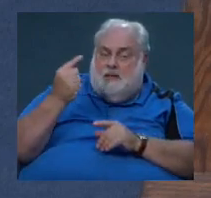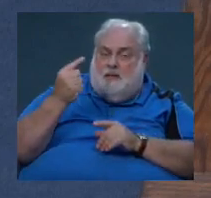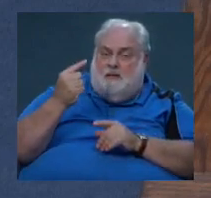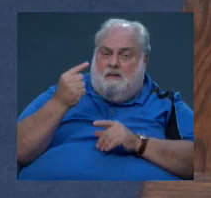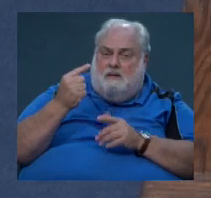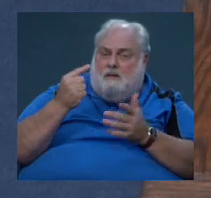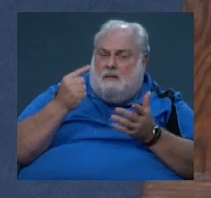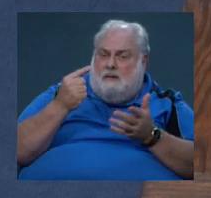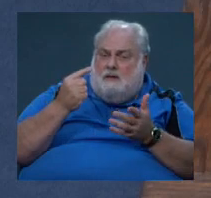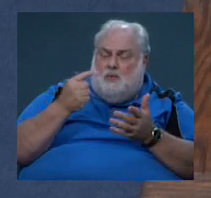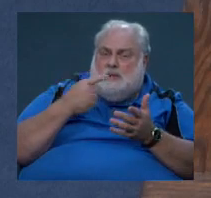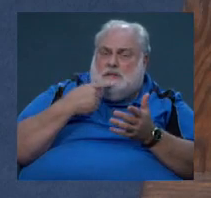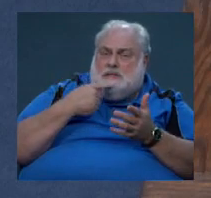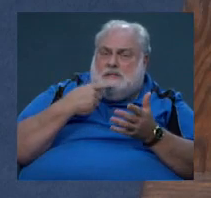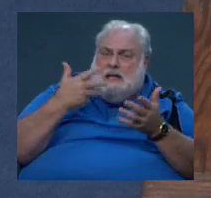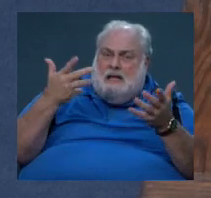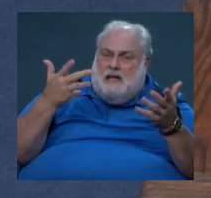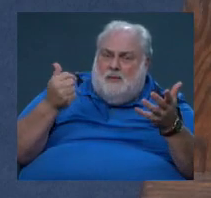What are you going to go say?